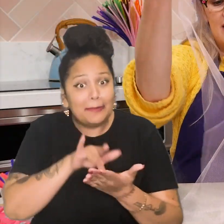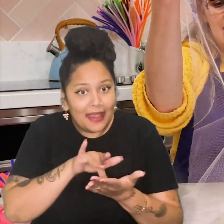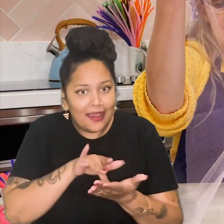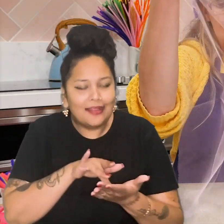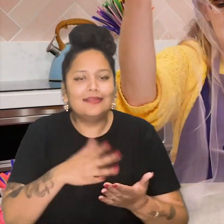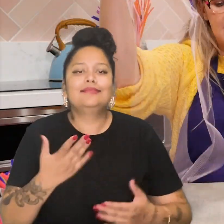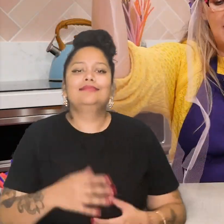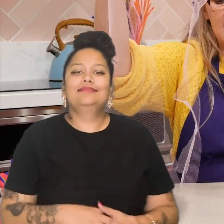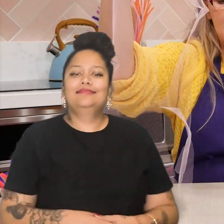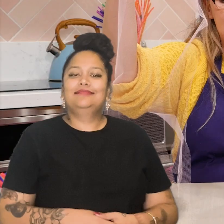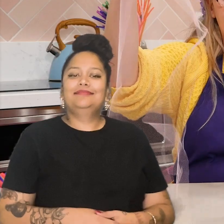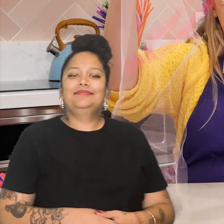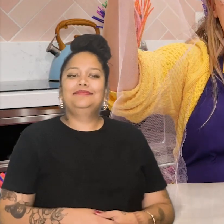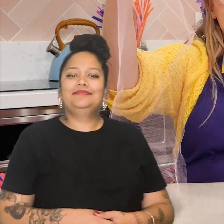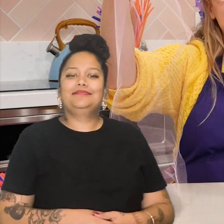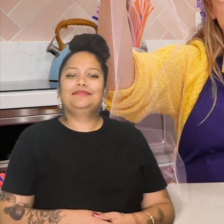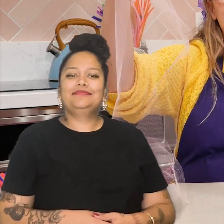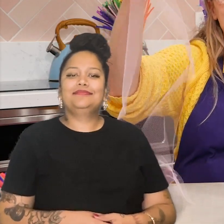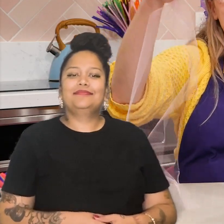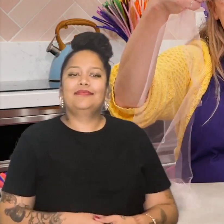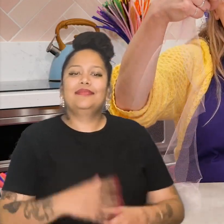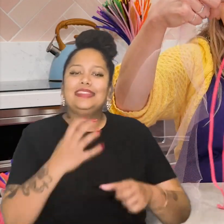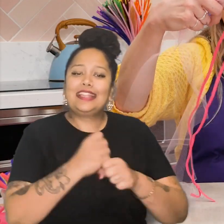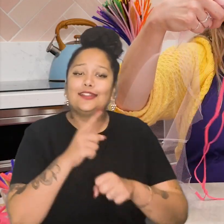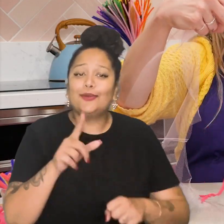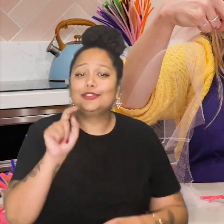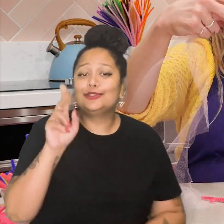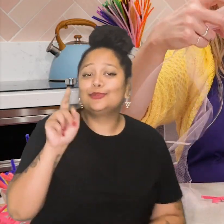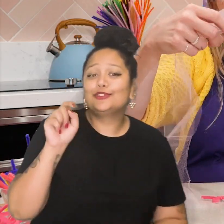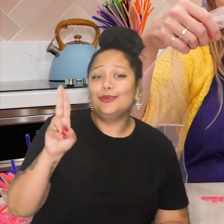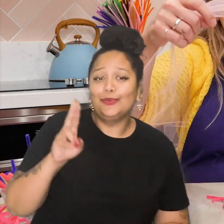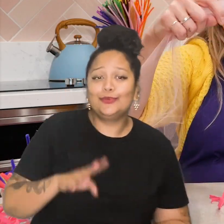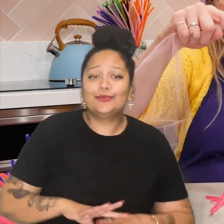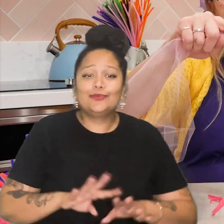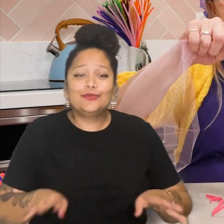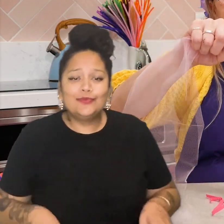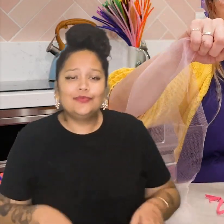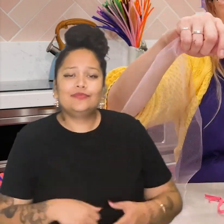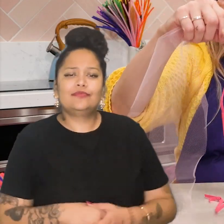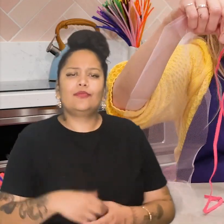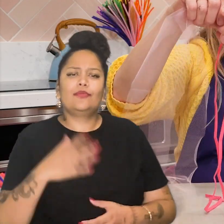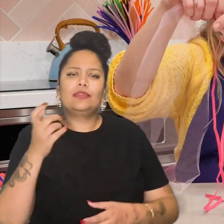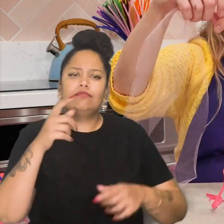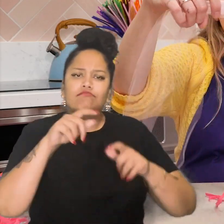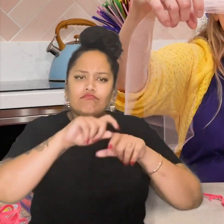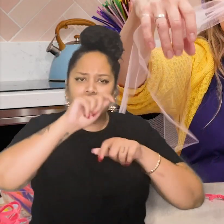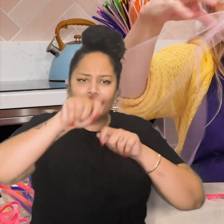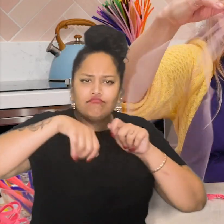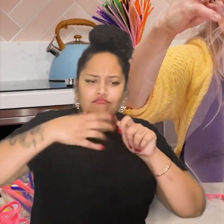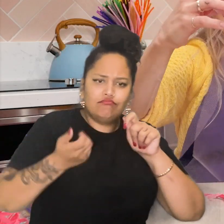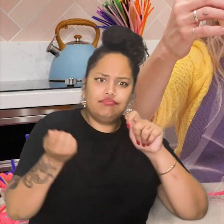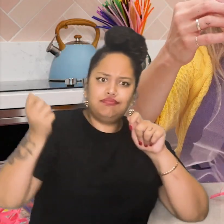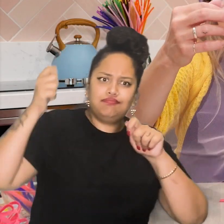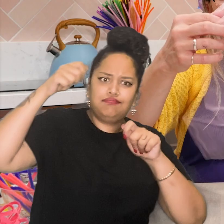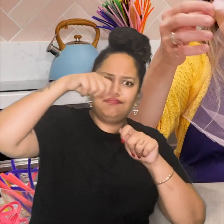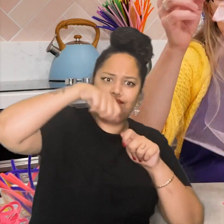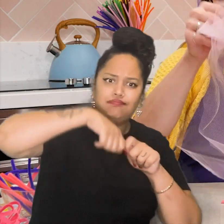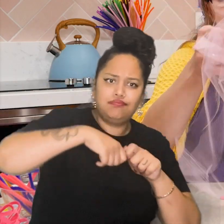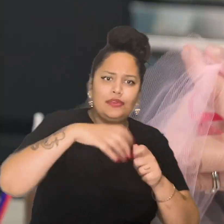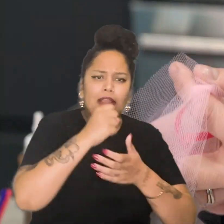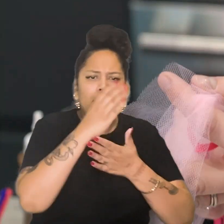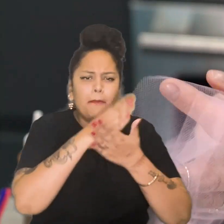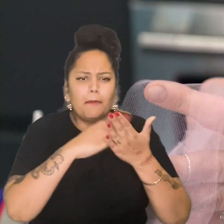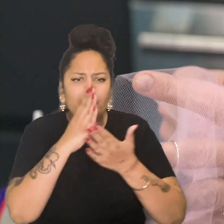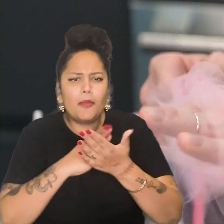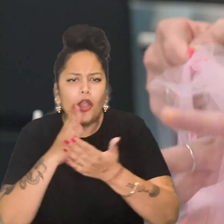Then you take your tutu and you bring it through, and you bring these parts through. You